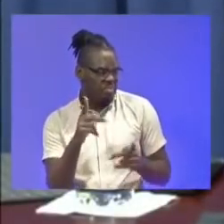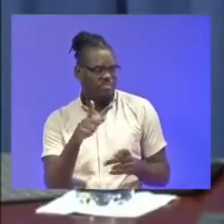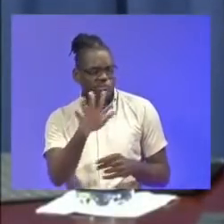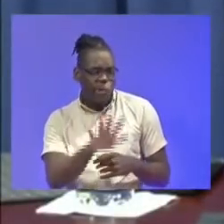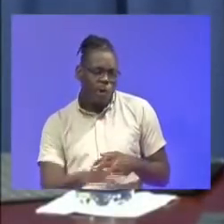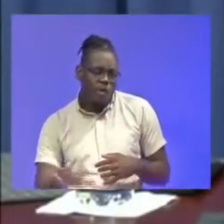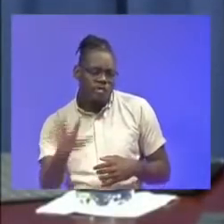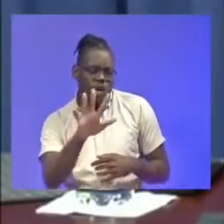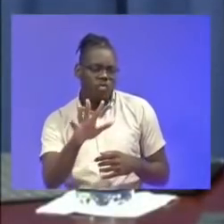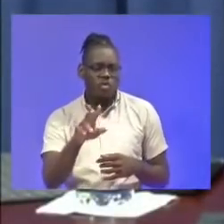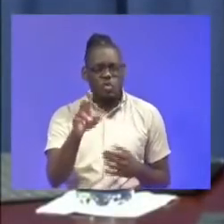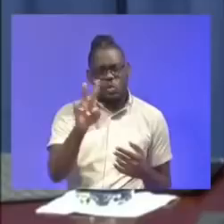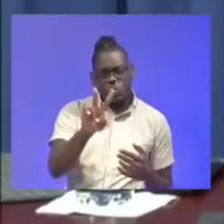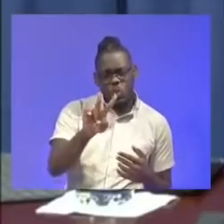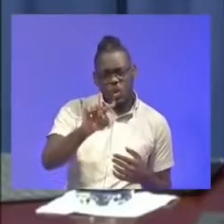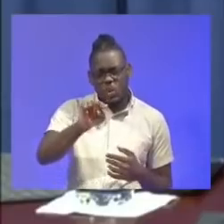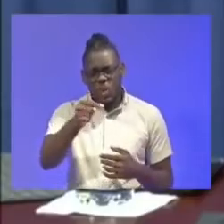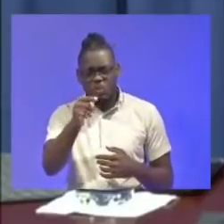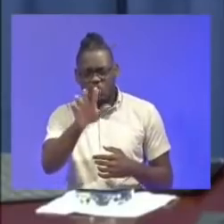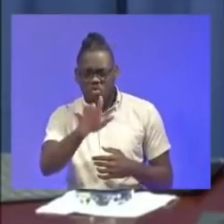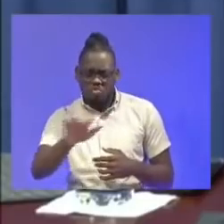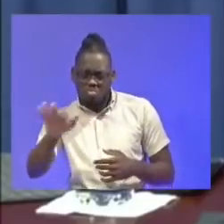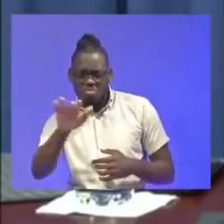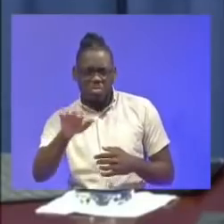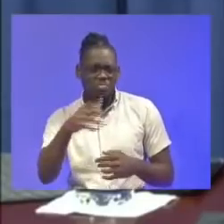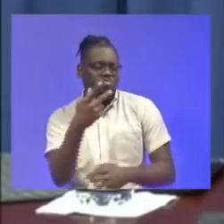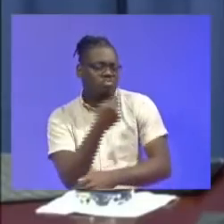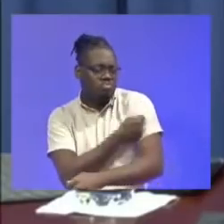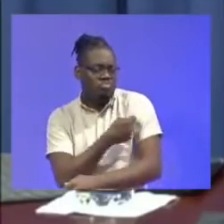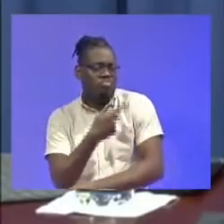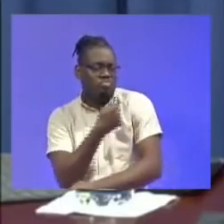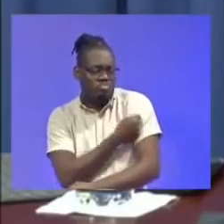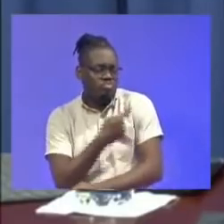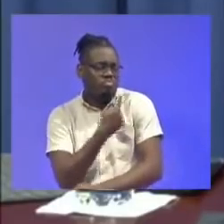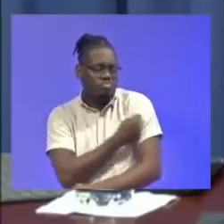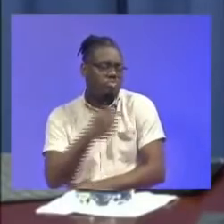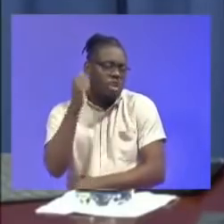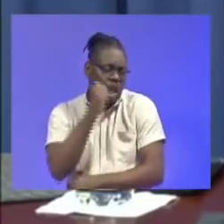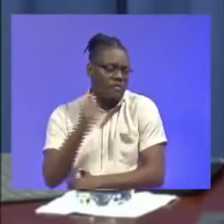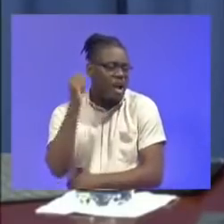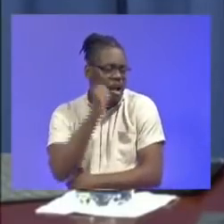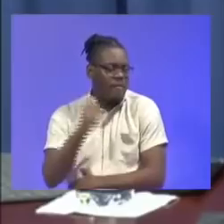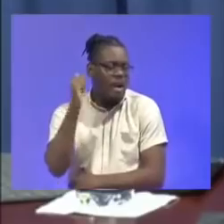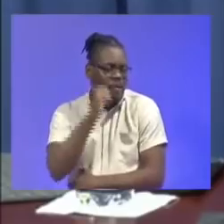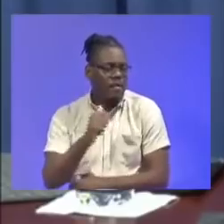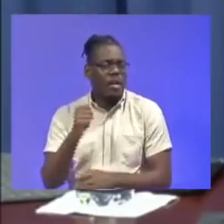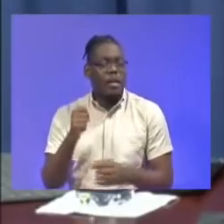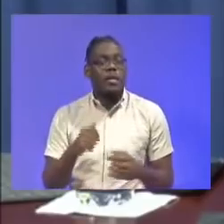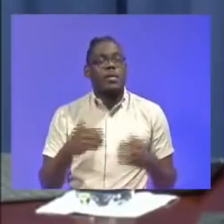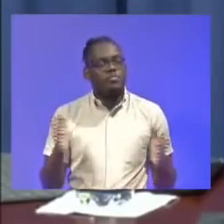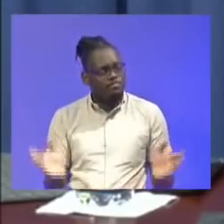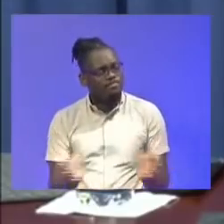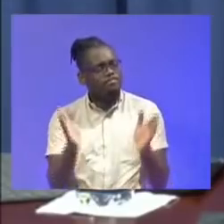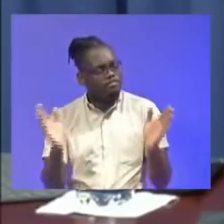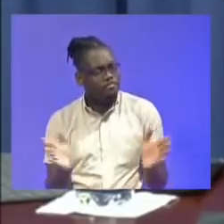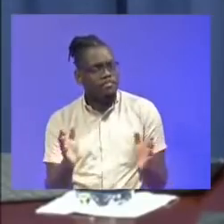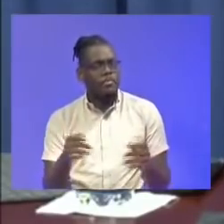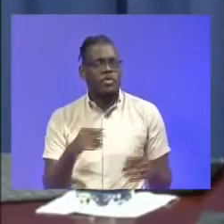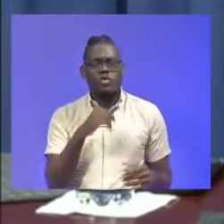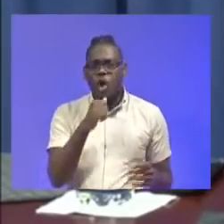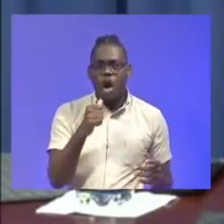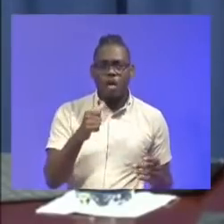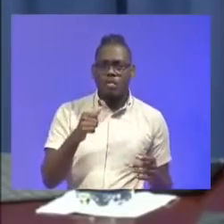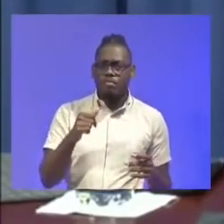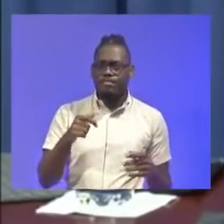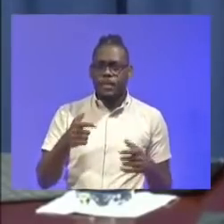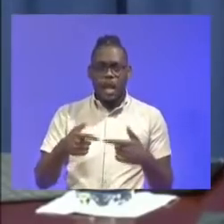people. Don't let the Christmas period be a deterrent for getting your boosters. As a matter of fact, because it's